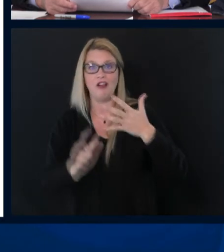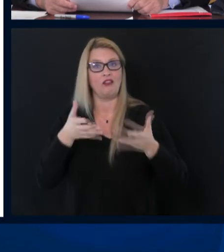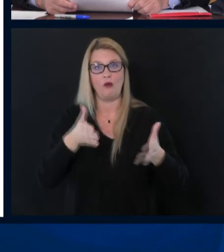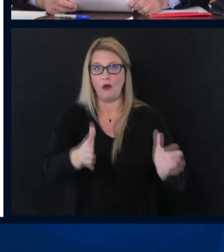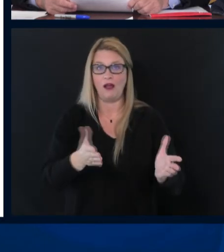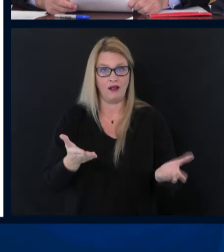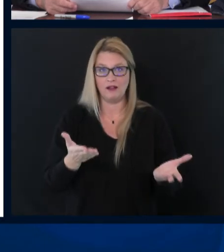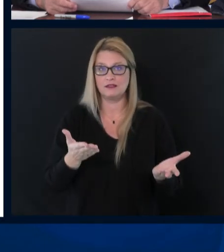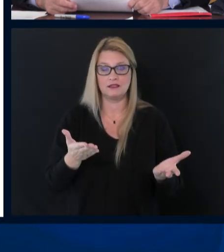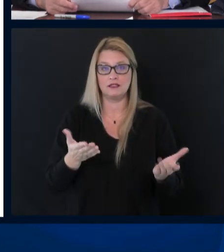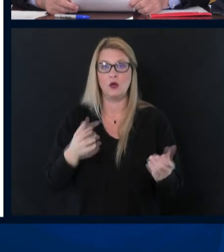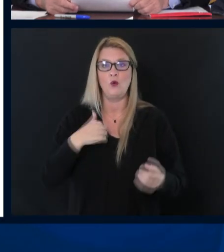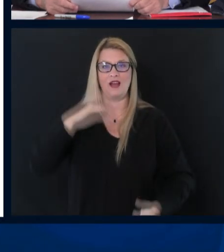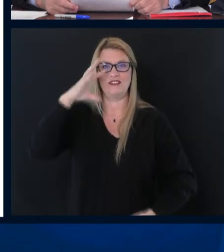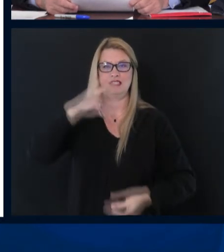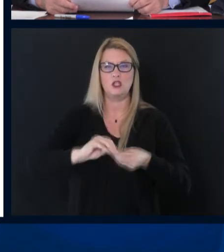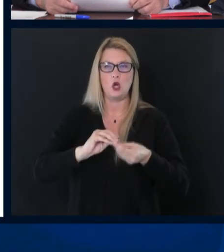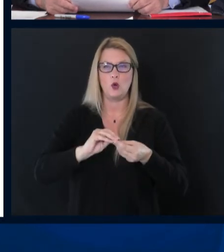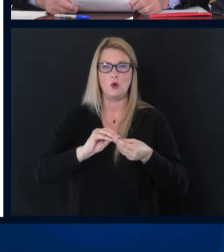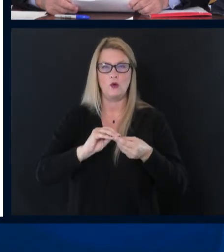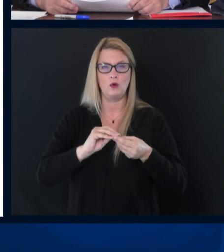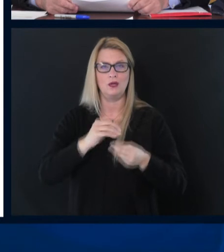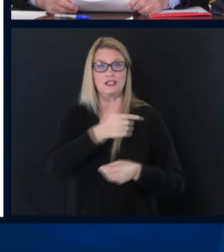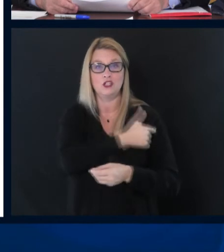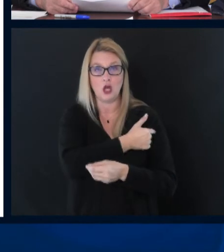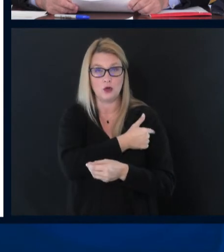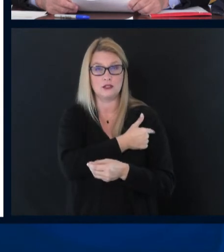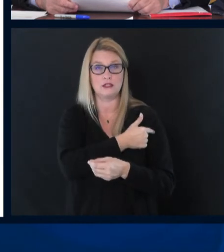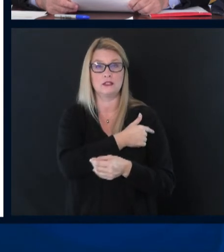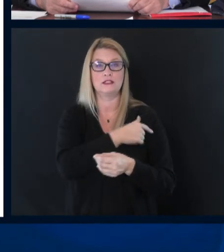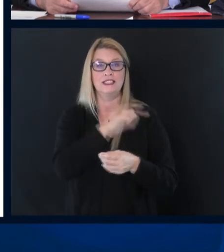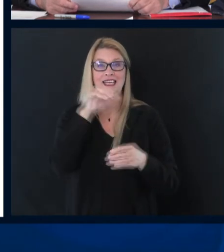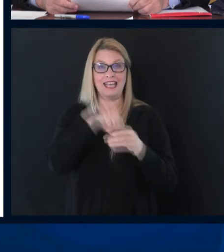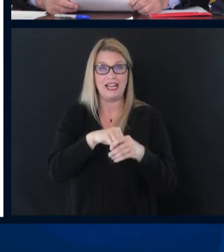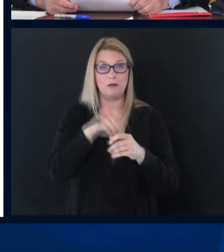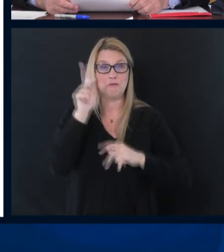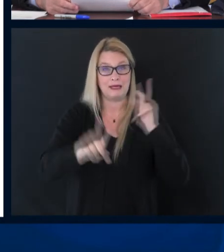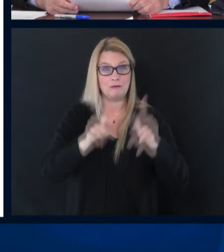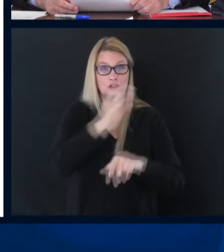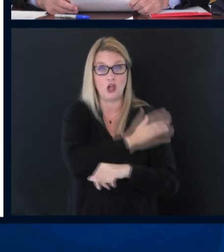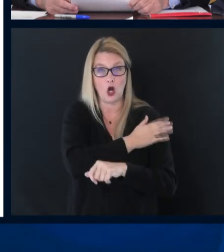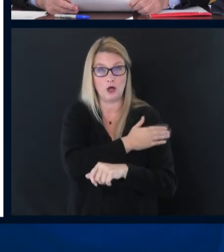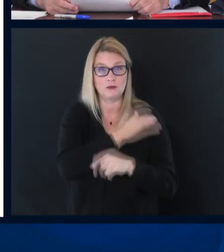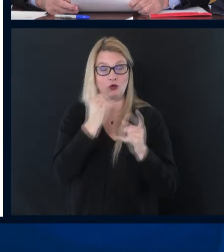total number of doses that are in somebody's arm in West Virginia right now